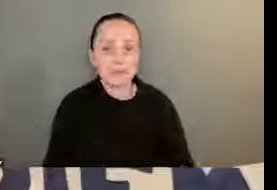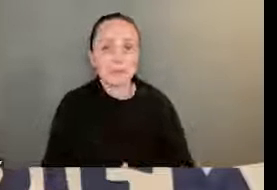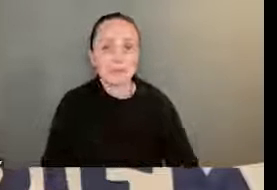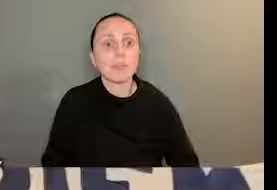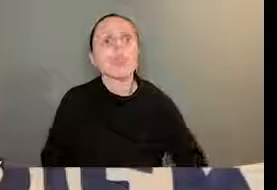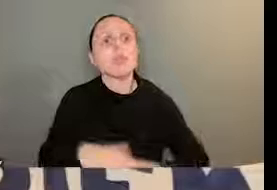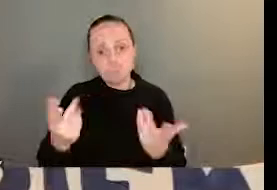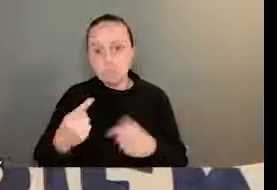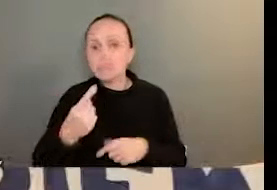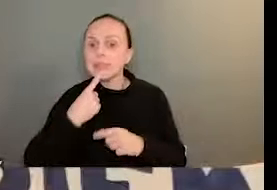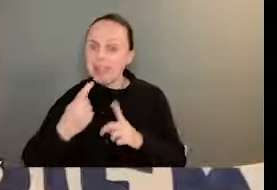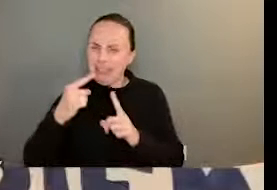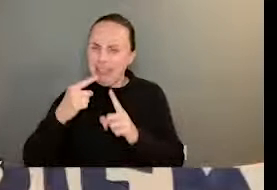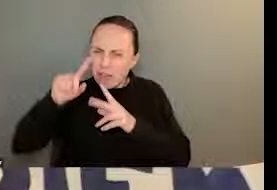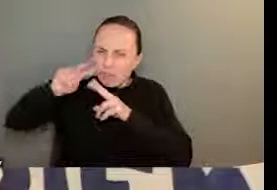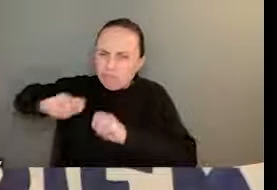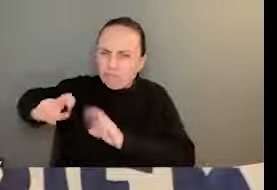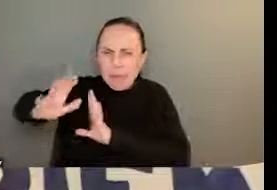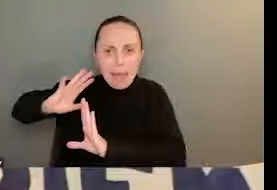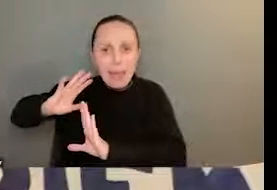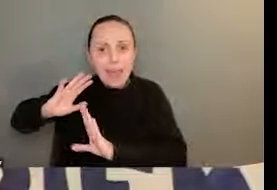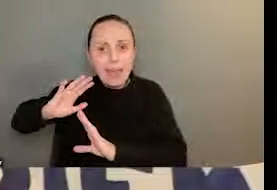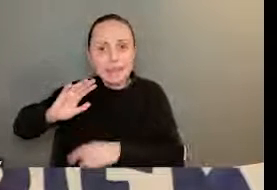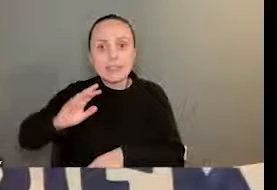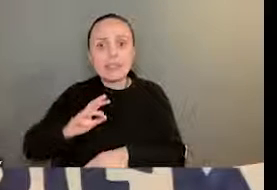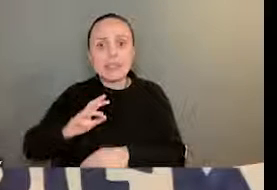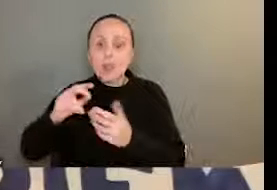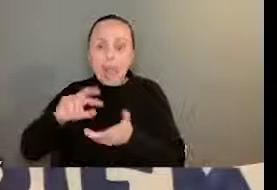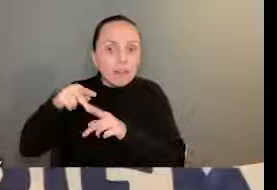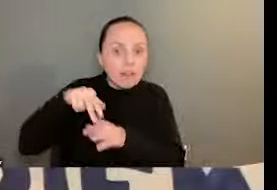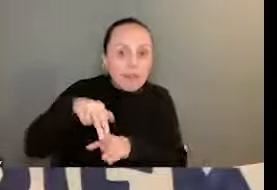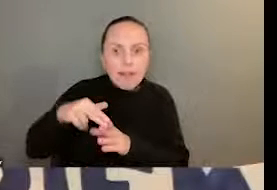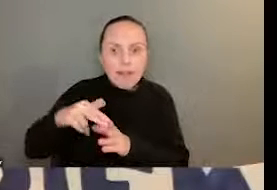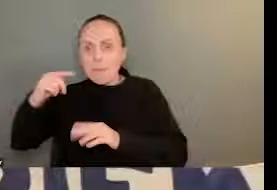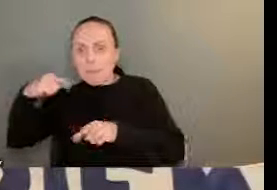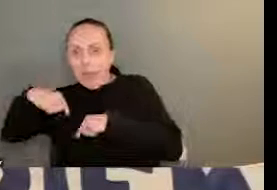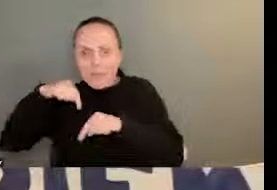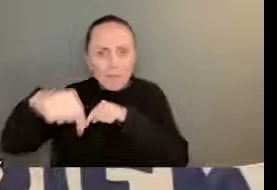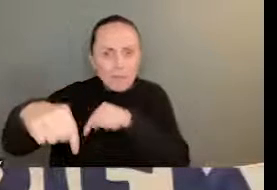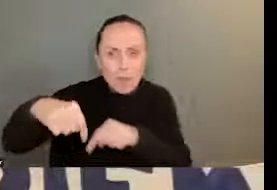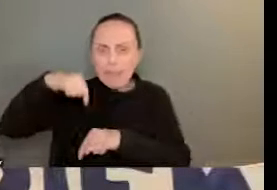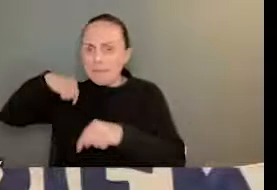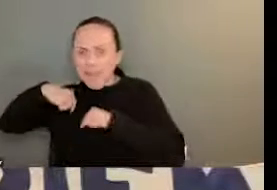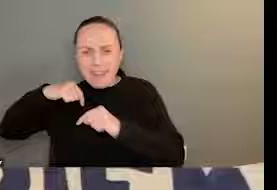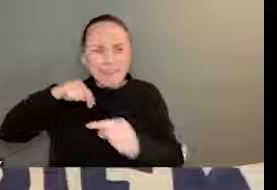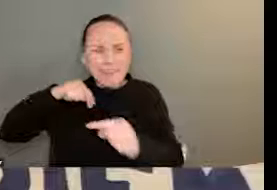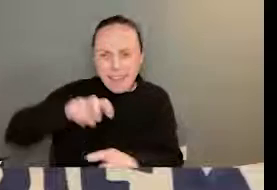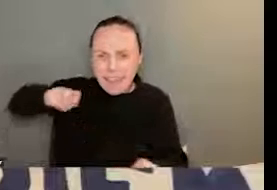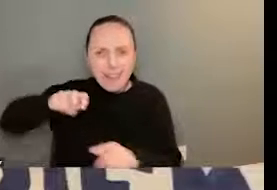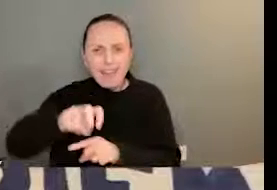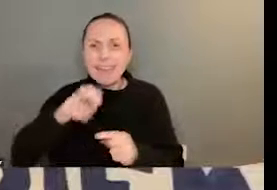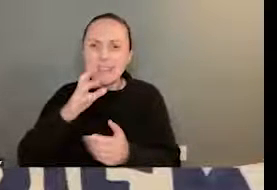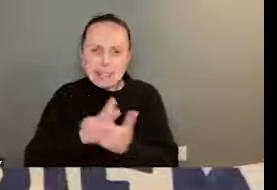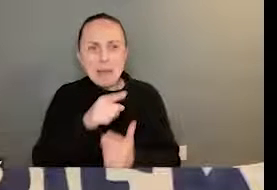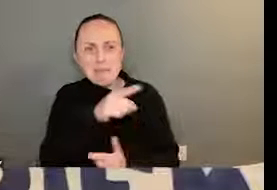So when I say dip back into the past, now we're going to go back and forth all the time, right? Hopscotch. Some of these that I have up